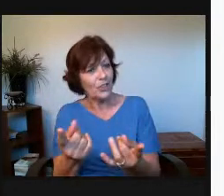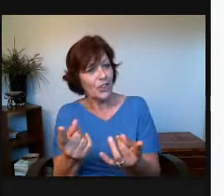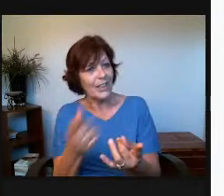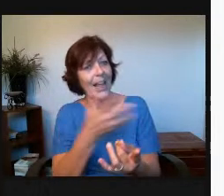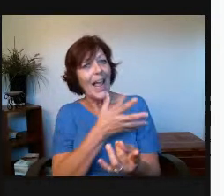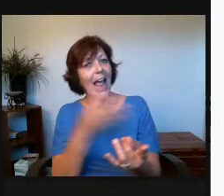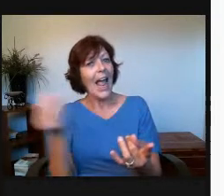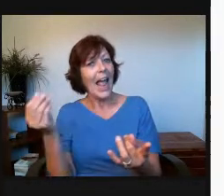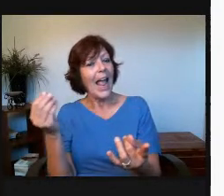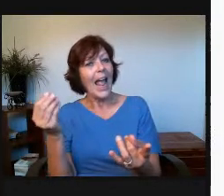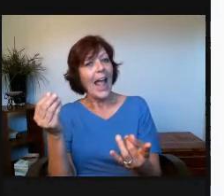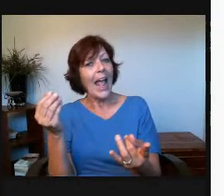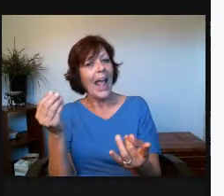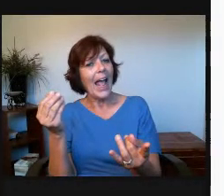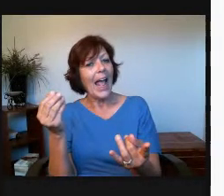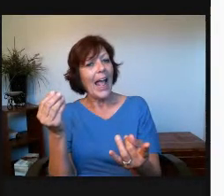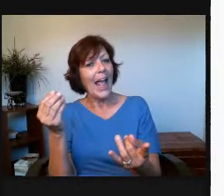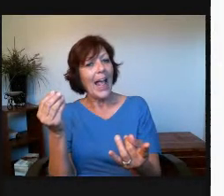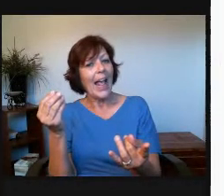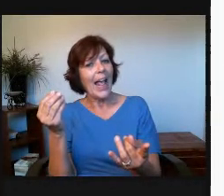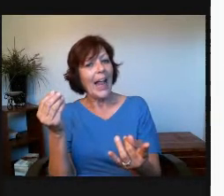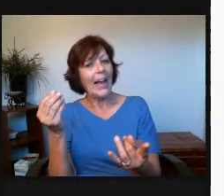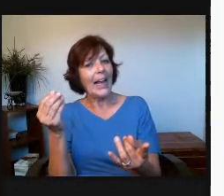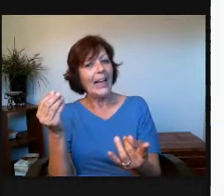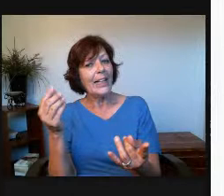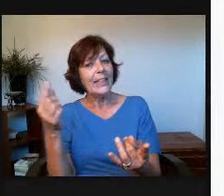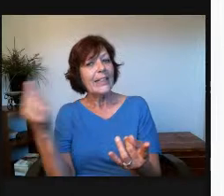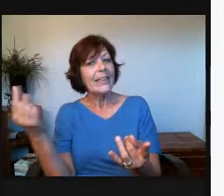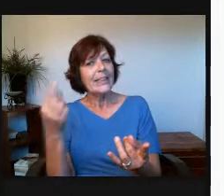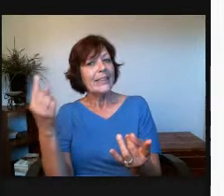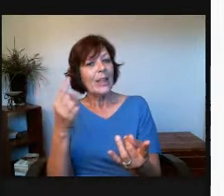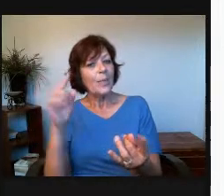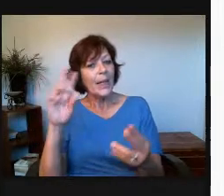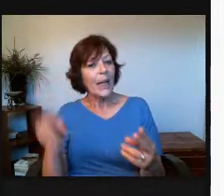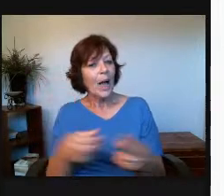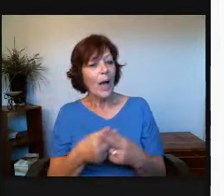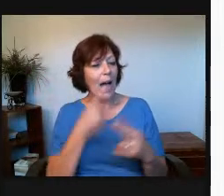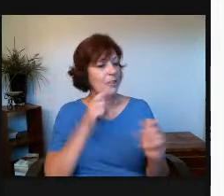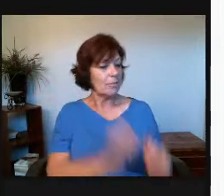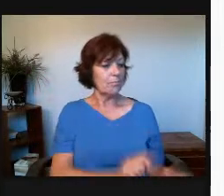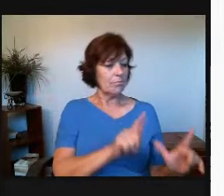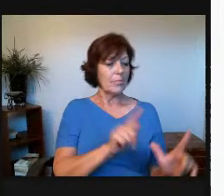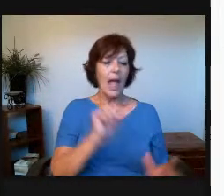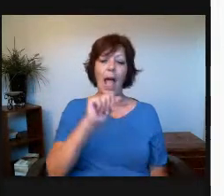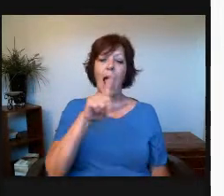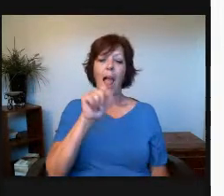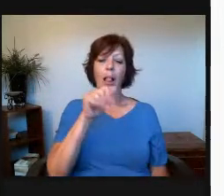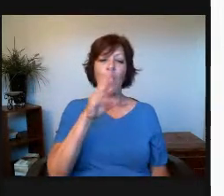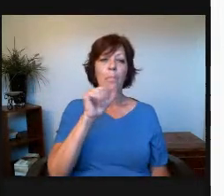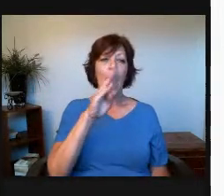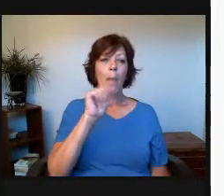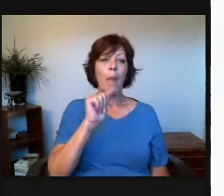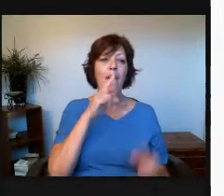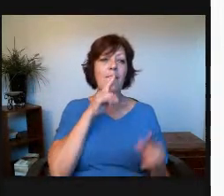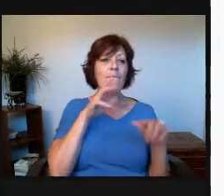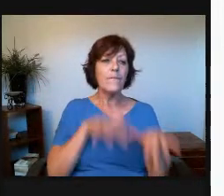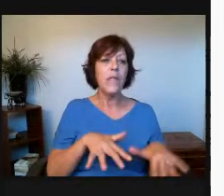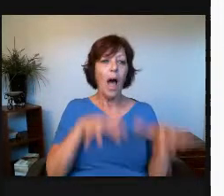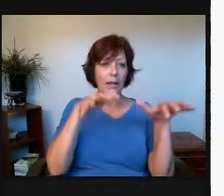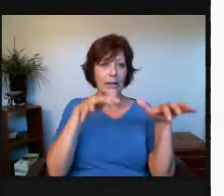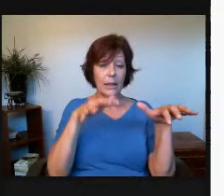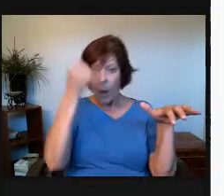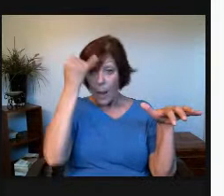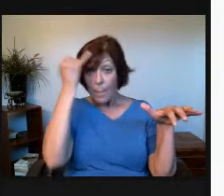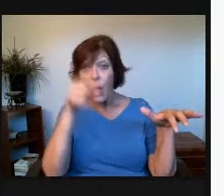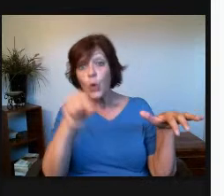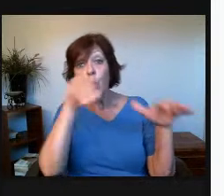And along on the screen, something about the Alabama floods just came on. Imagine if you were in Alabama right